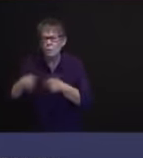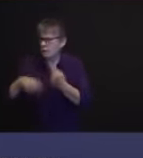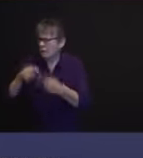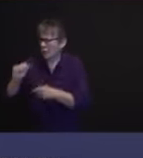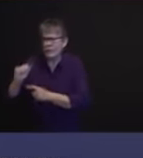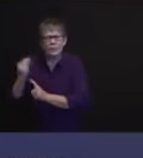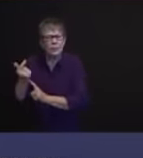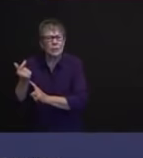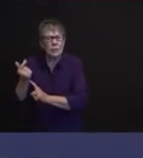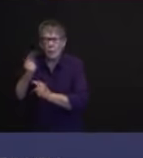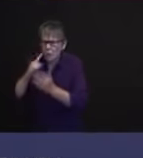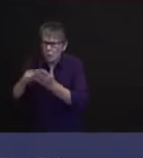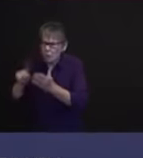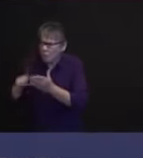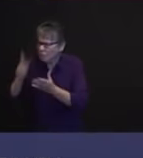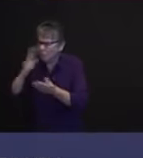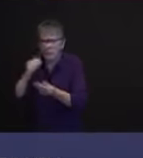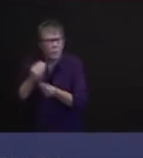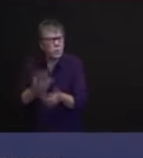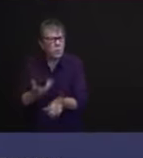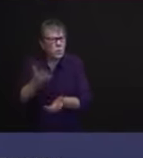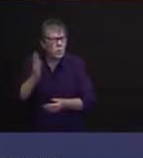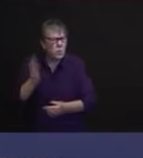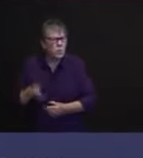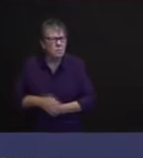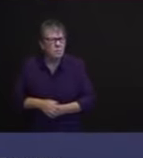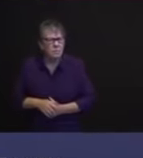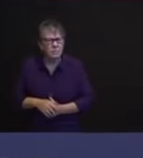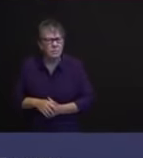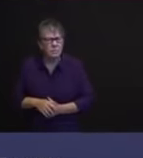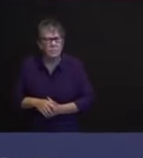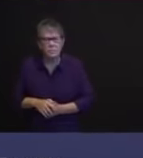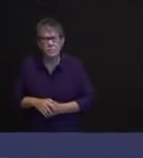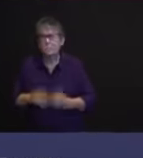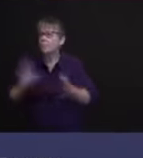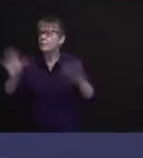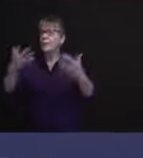me just get ourselves organized here. Thank you all.